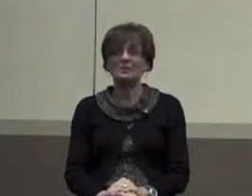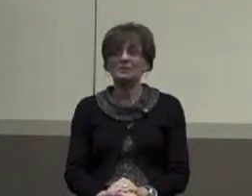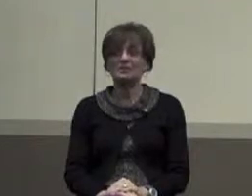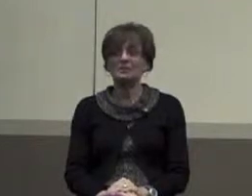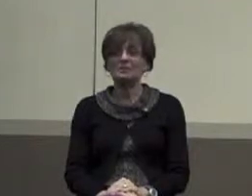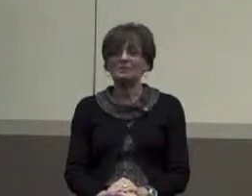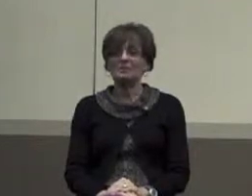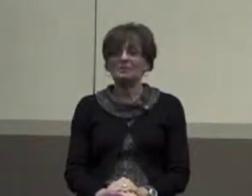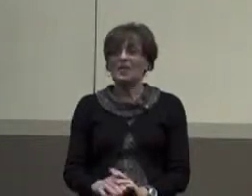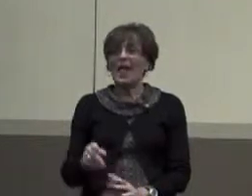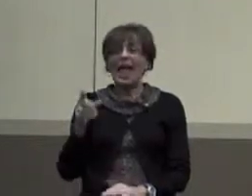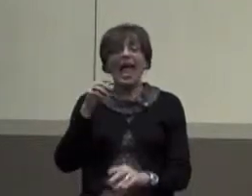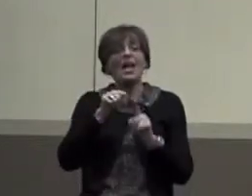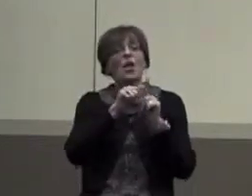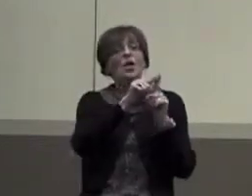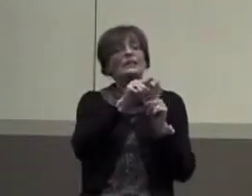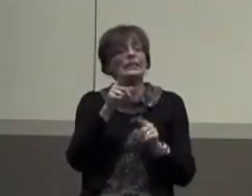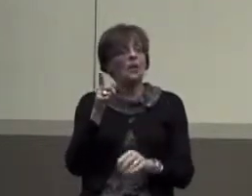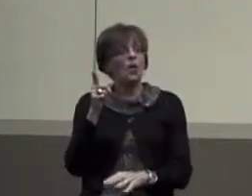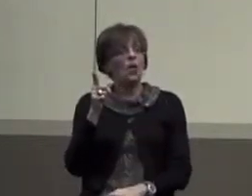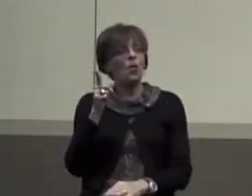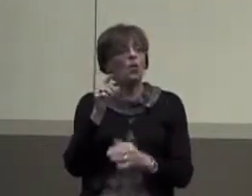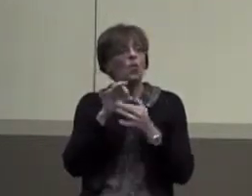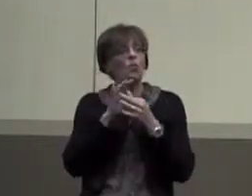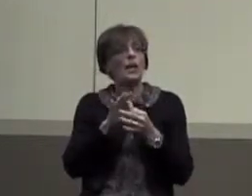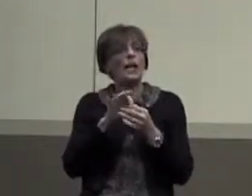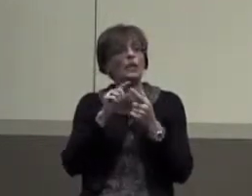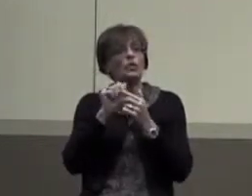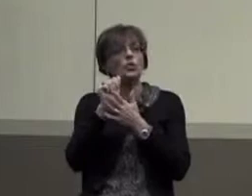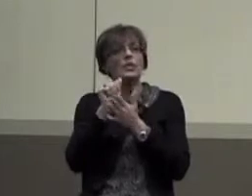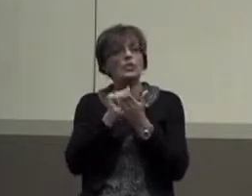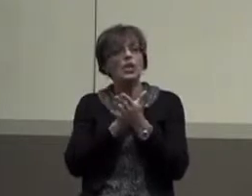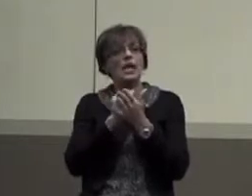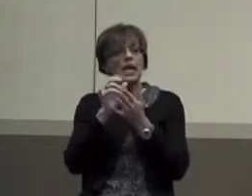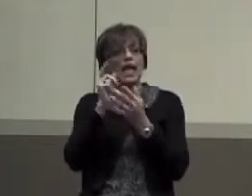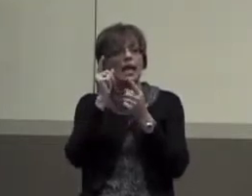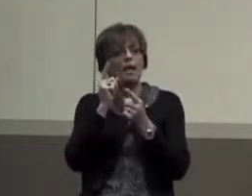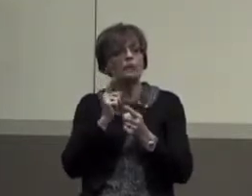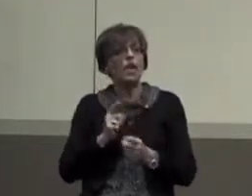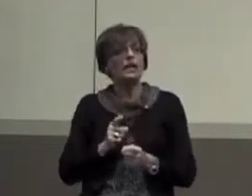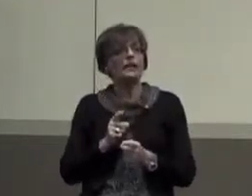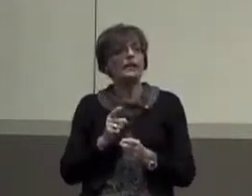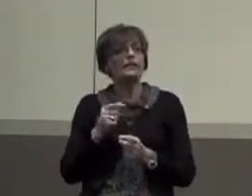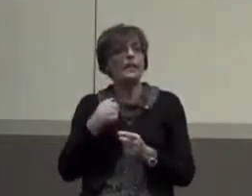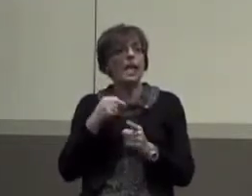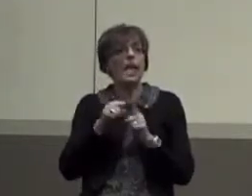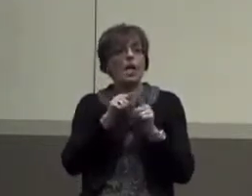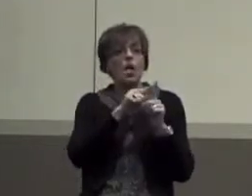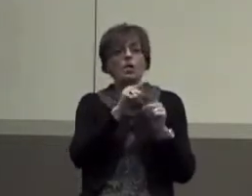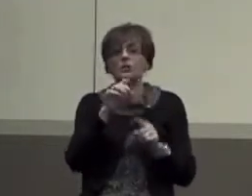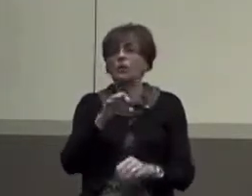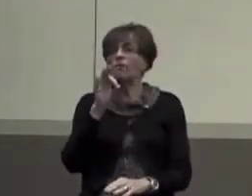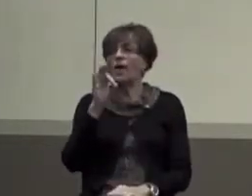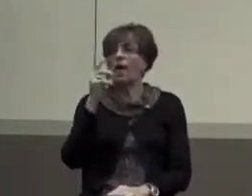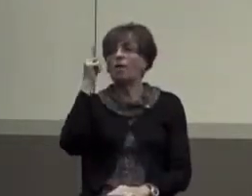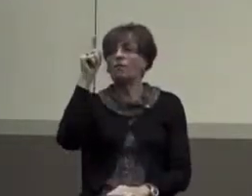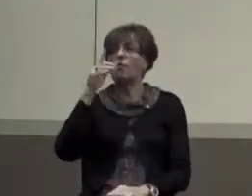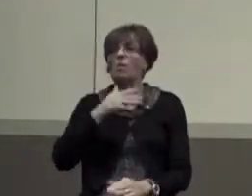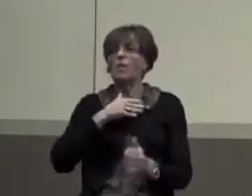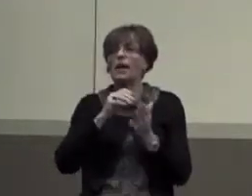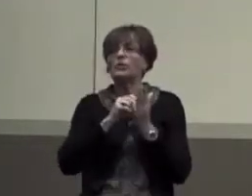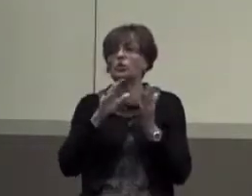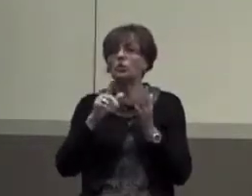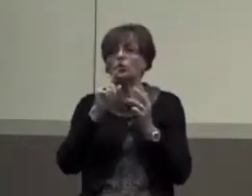Oh, I also want, related to the agenda and the objectives, I also found for my students, reviewing them